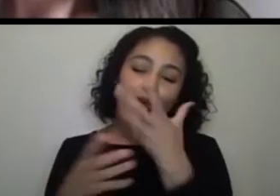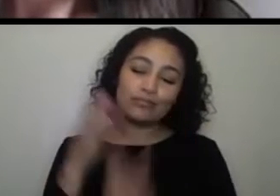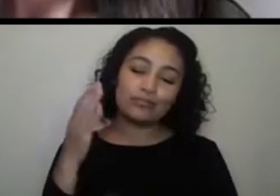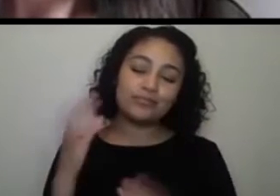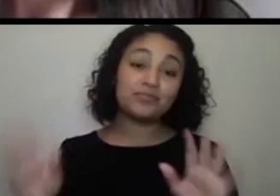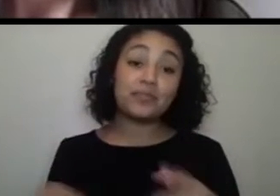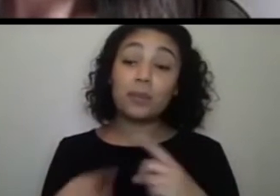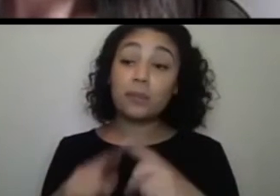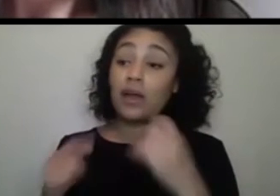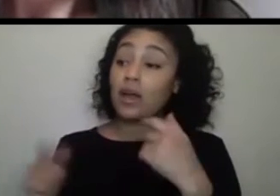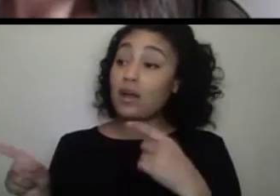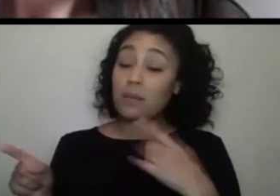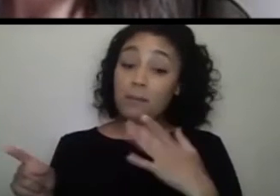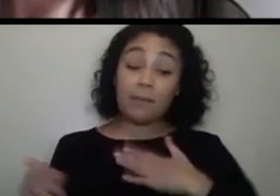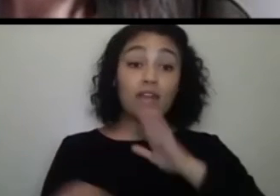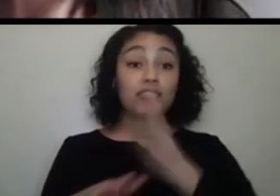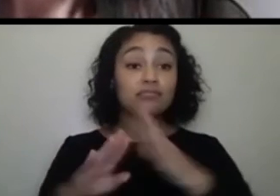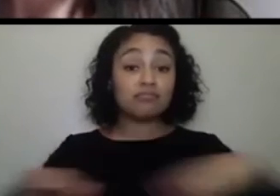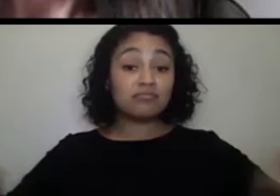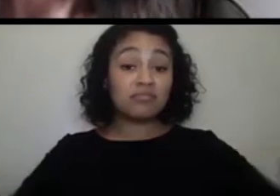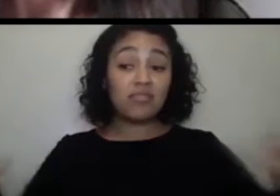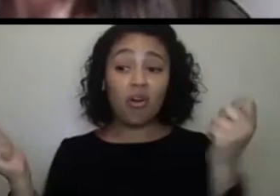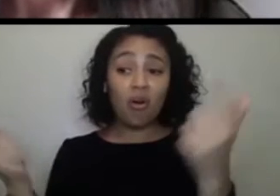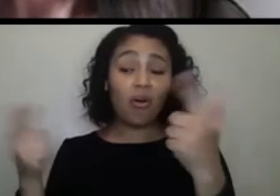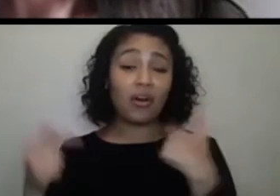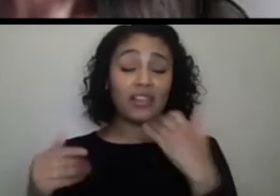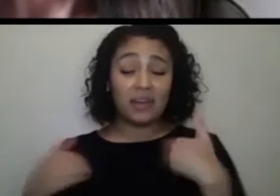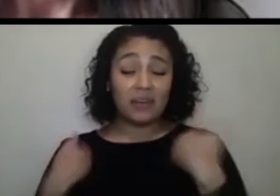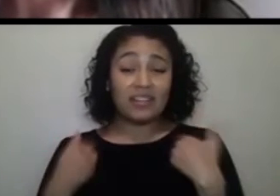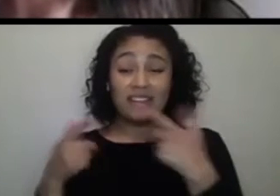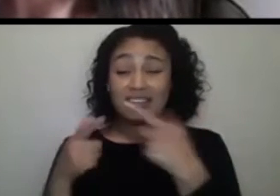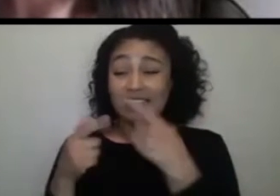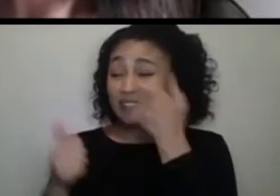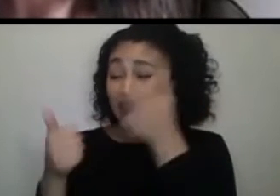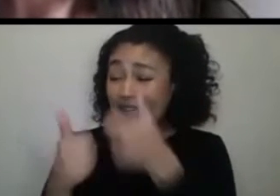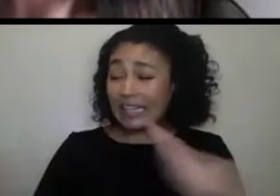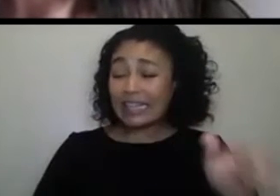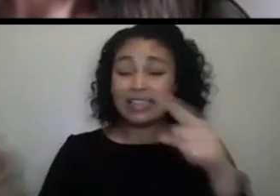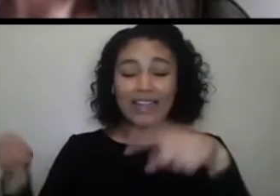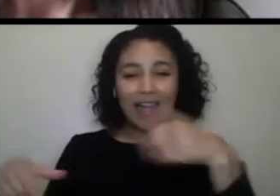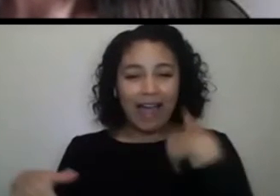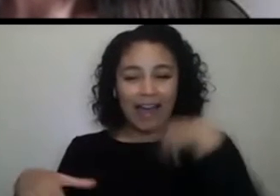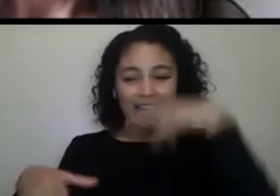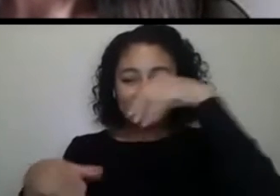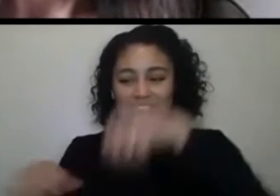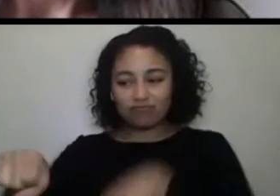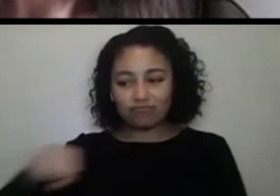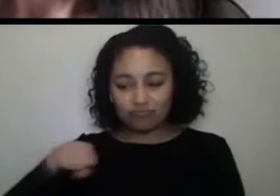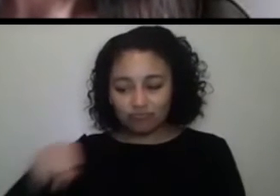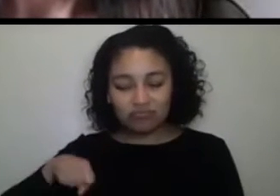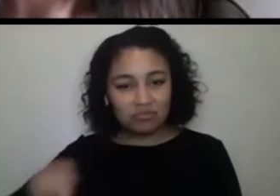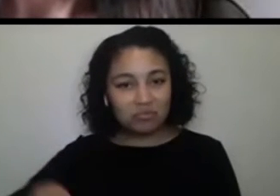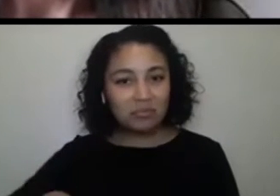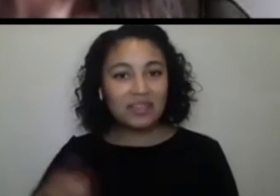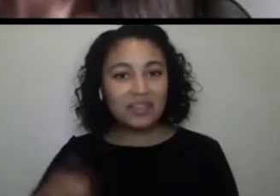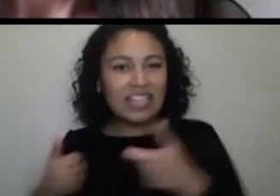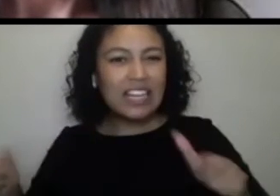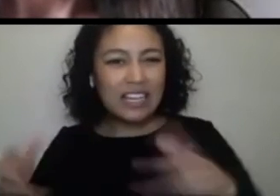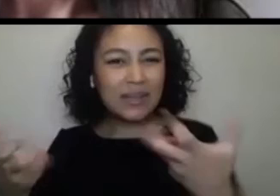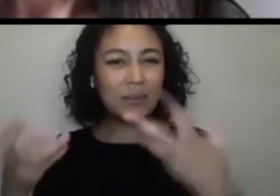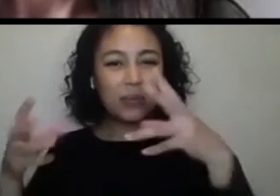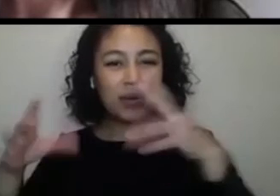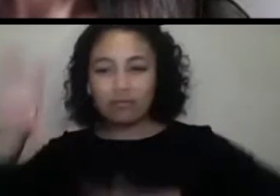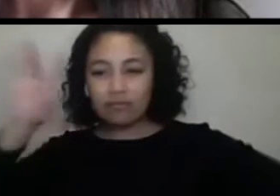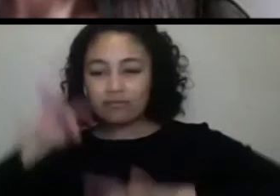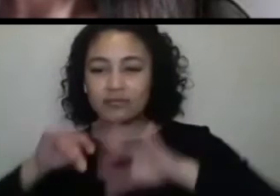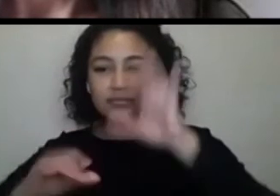they wanted, I gave them free rein. They could go into those drawers, and anything they found, they'd come to me and say, what's this, Gran? And